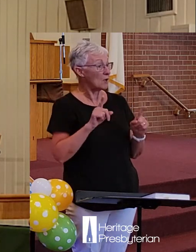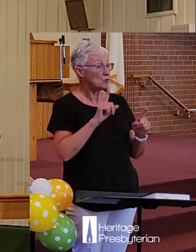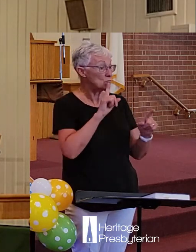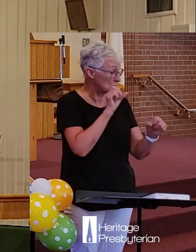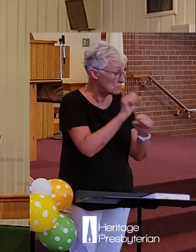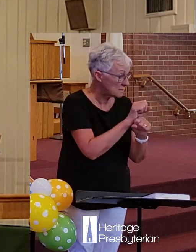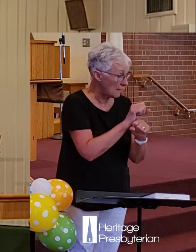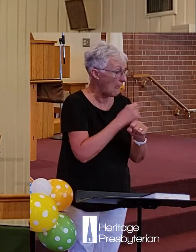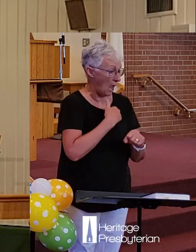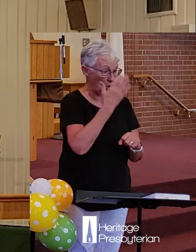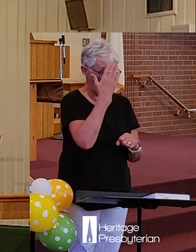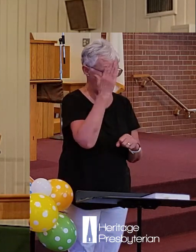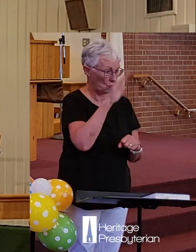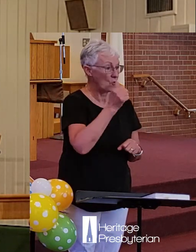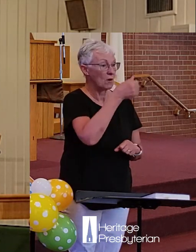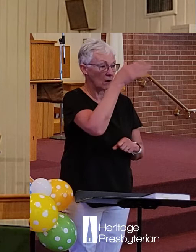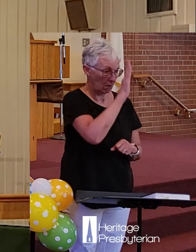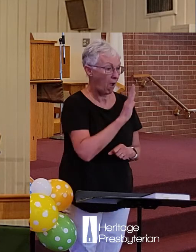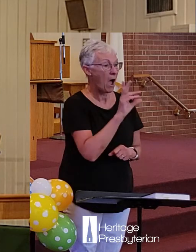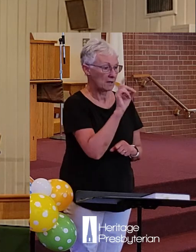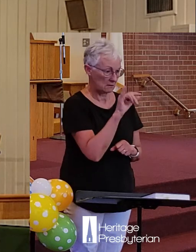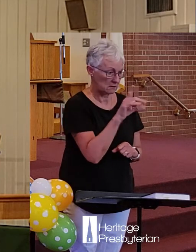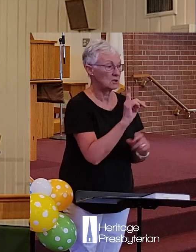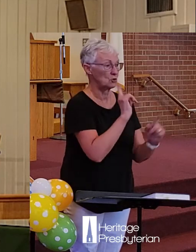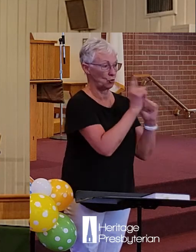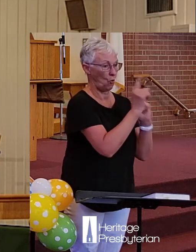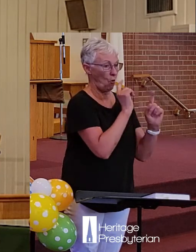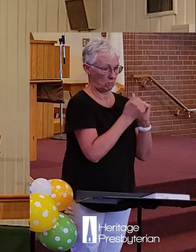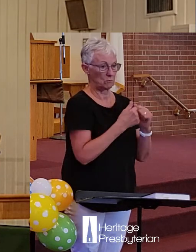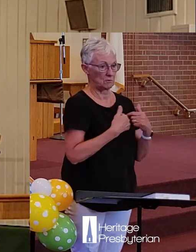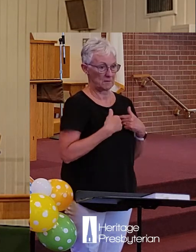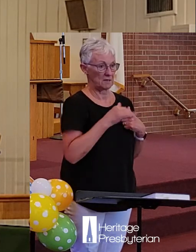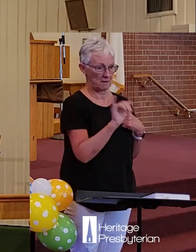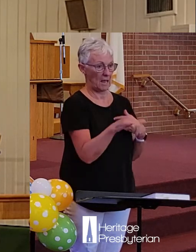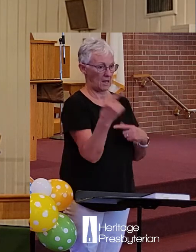And I believe the Spirit said, "I will be with you